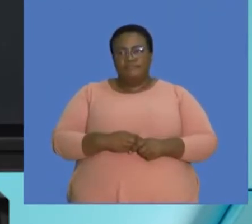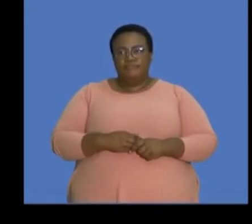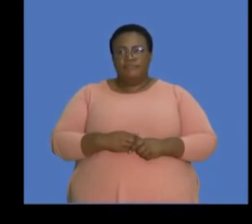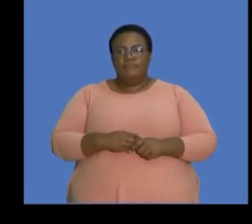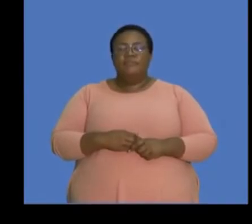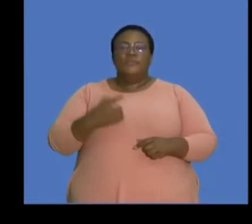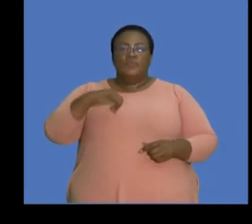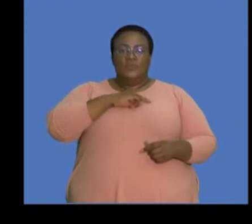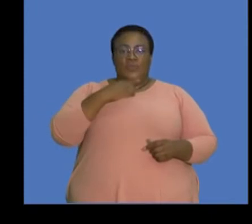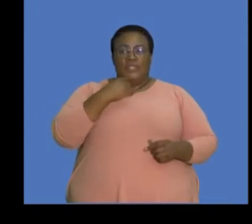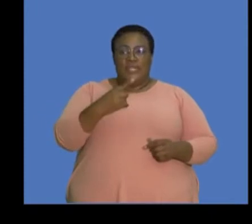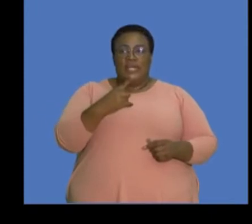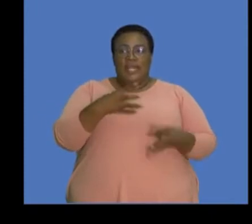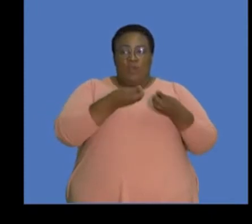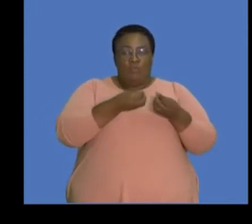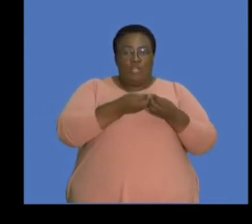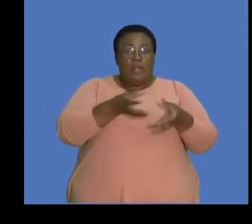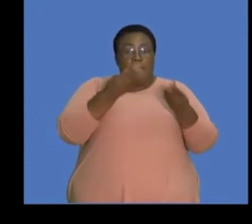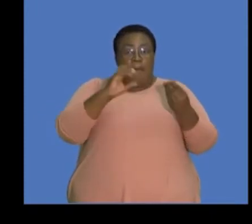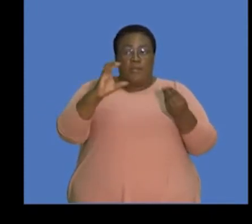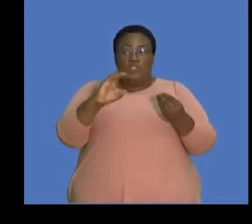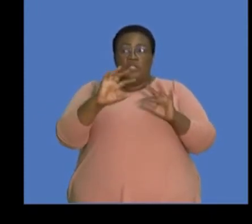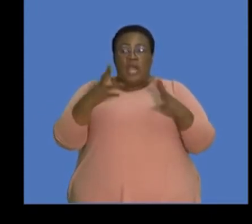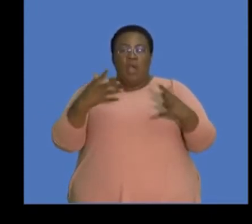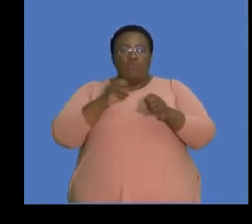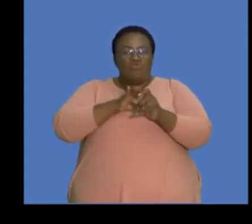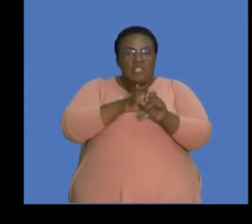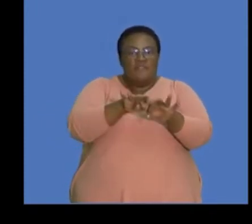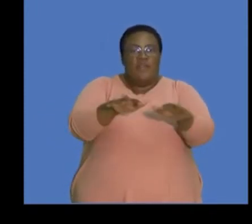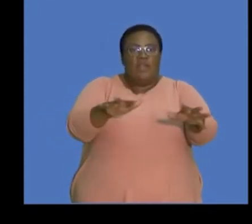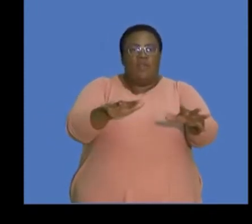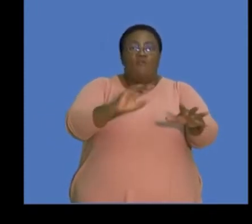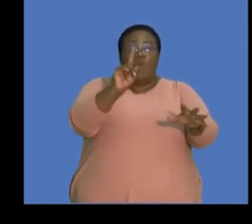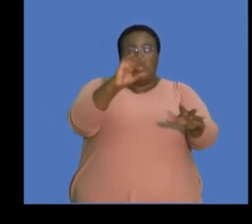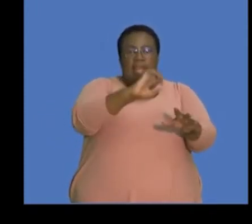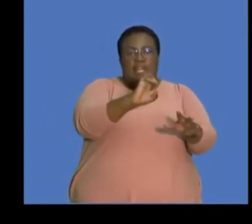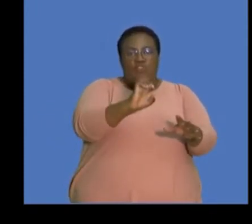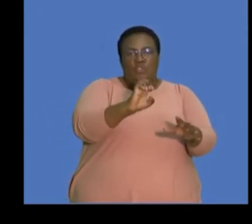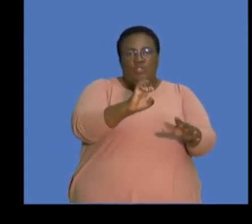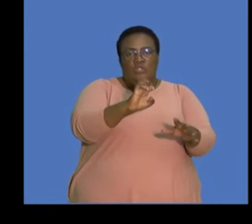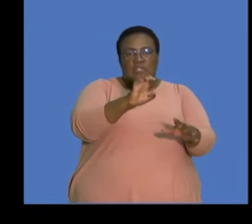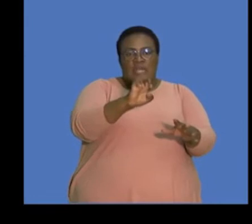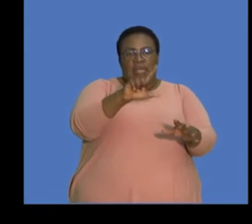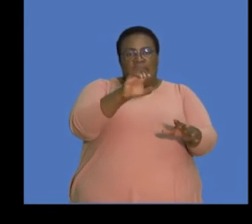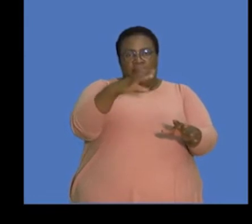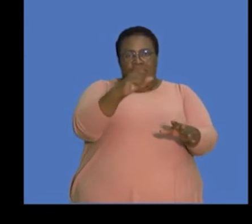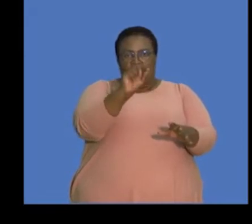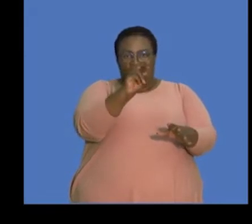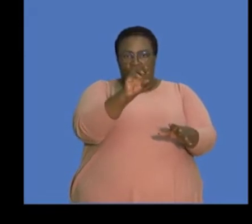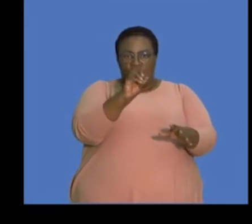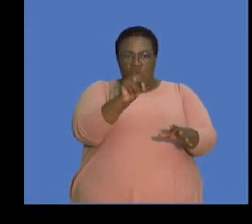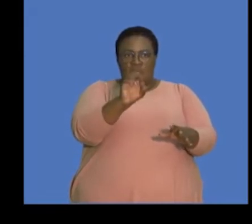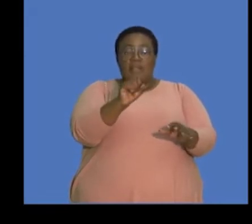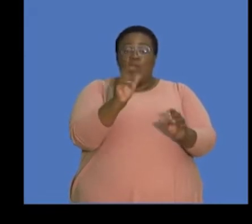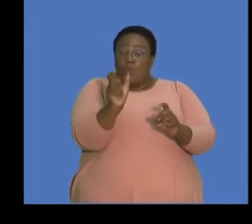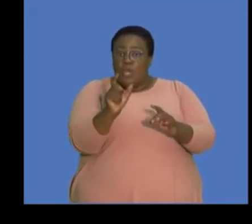So we said that an object acquires a charge through transfer of electrons, and the word transfer suggests that there can be